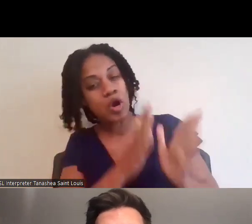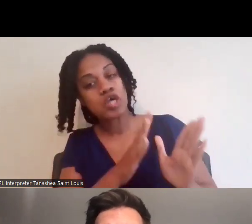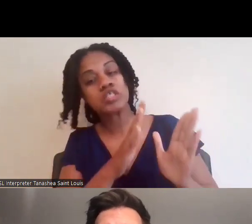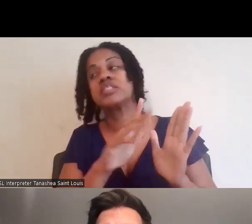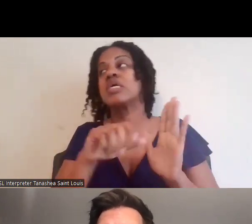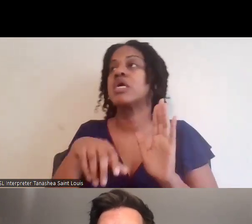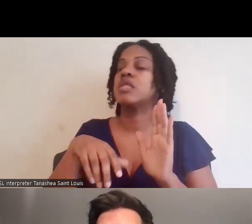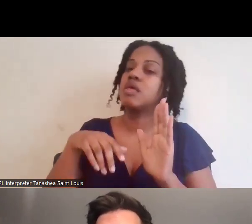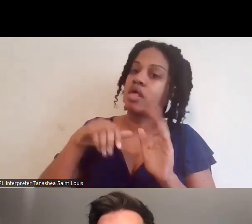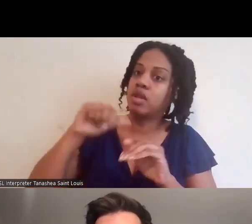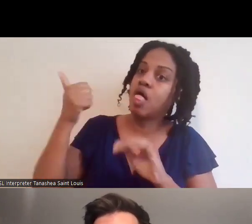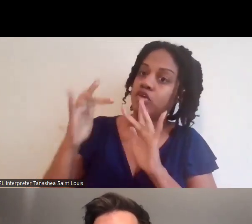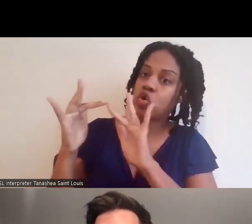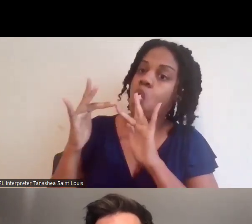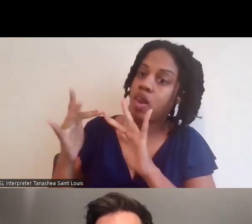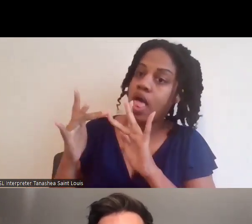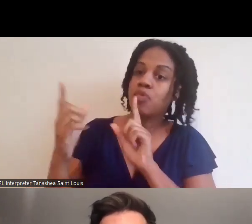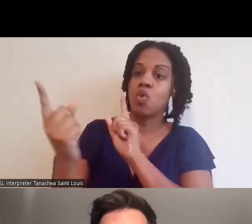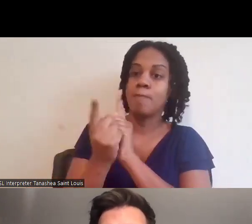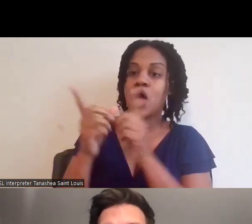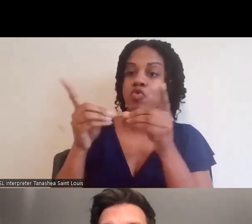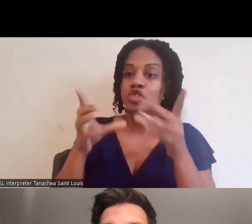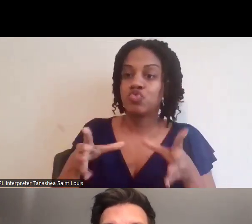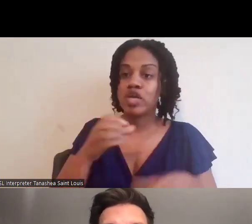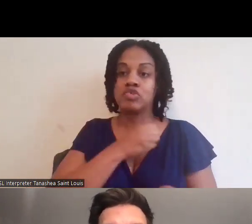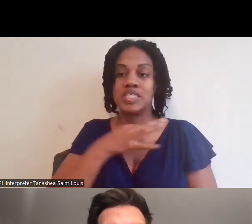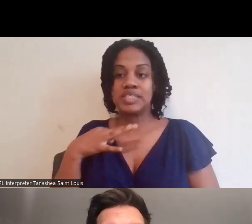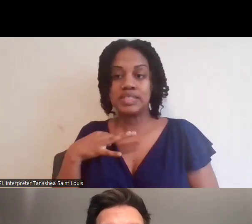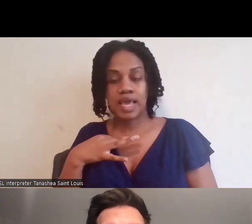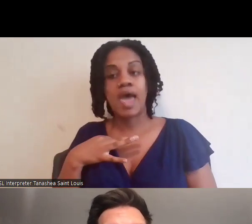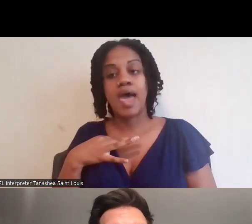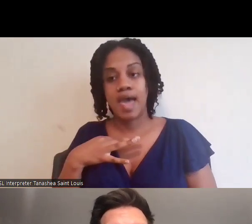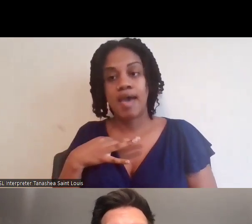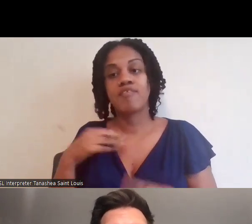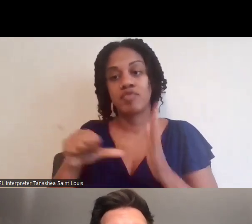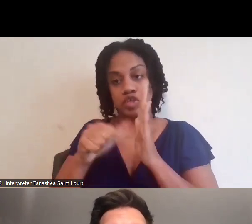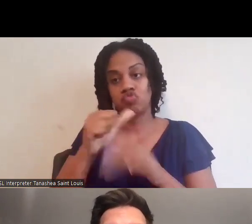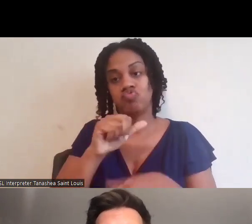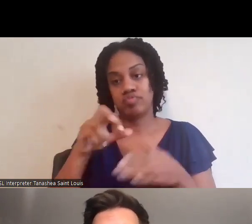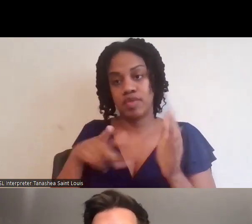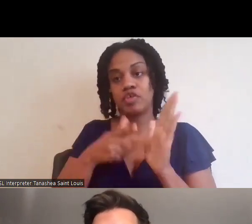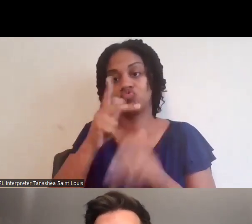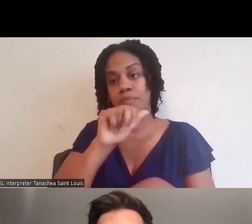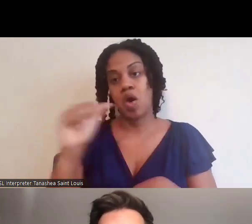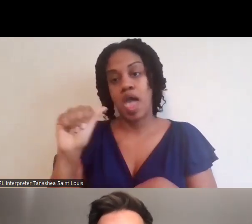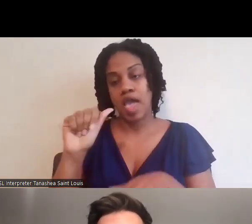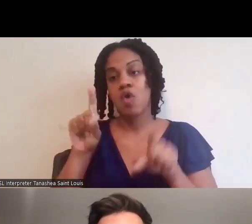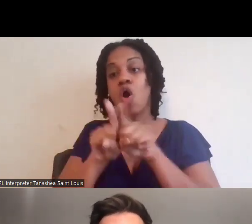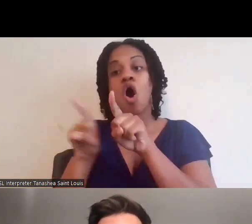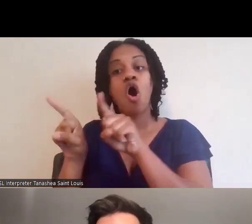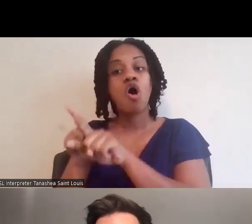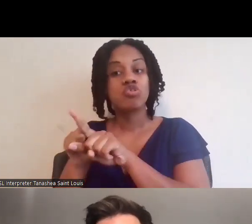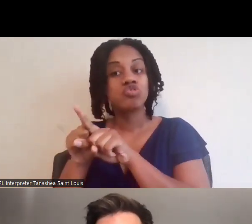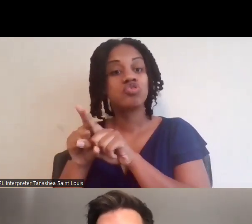cases remotely. We met with directors and staff of those AAAs. We also captured